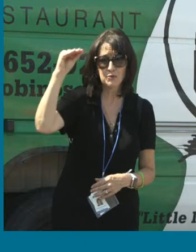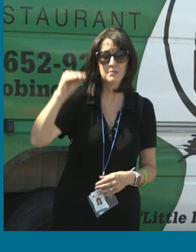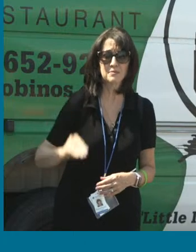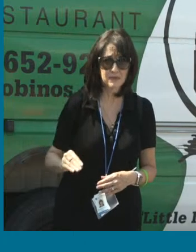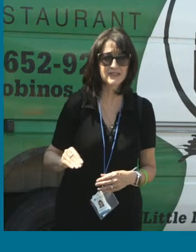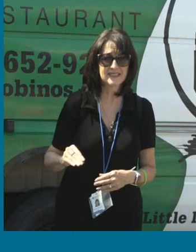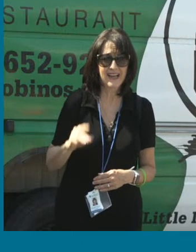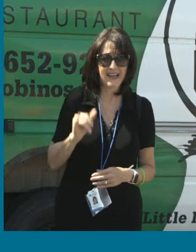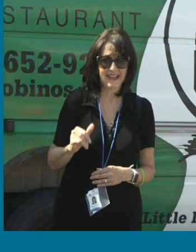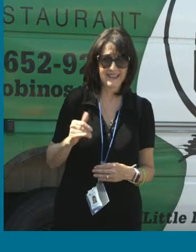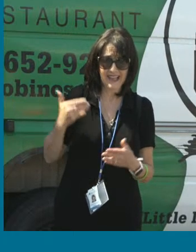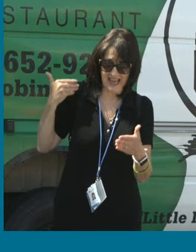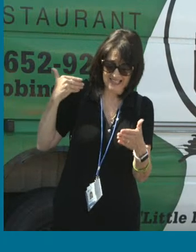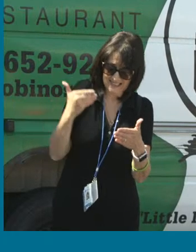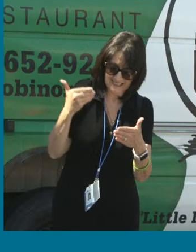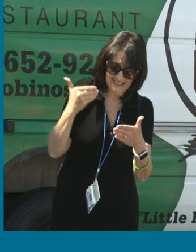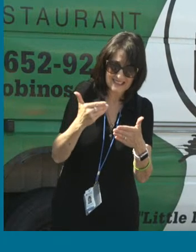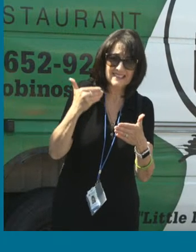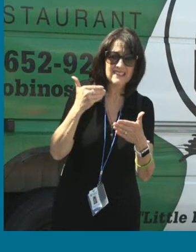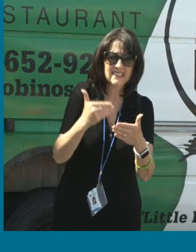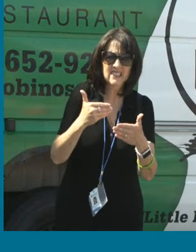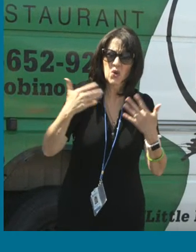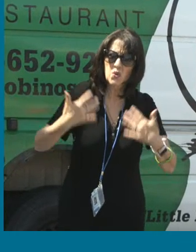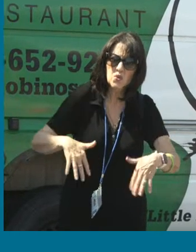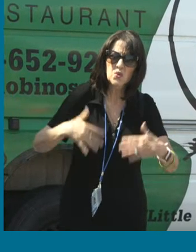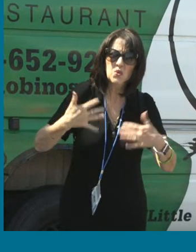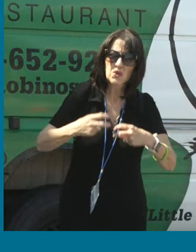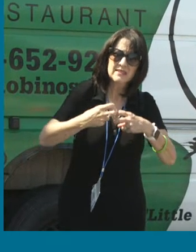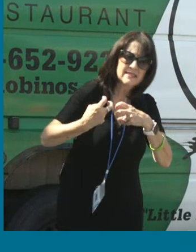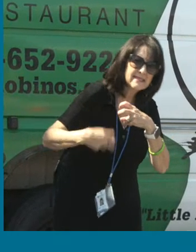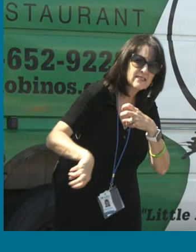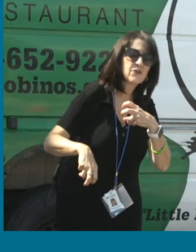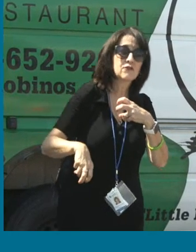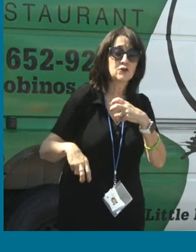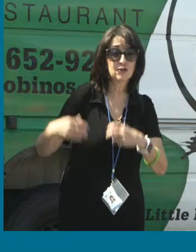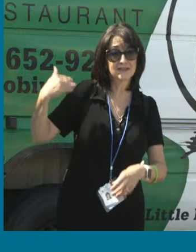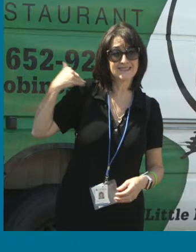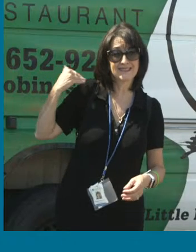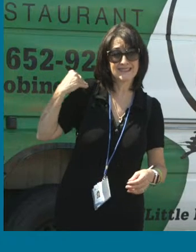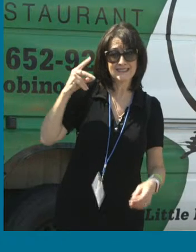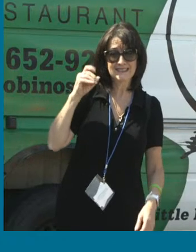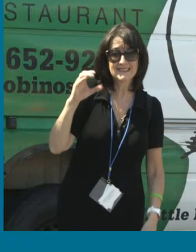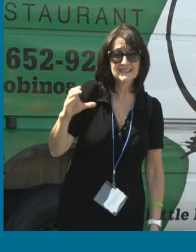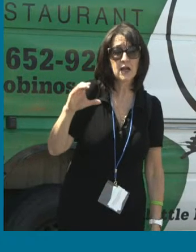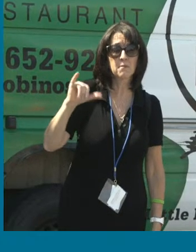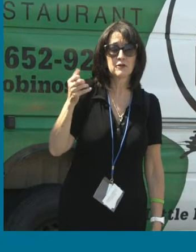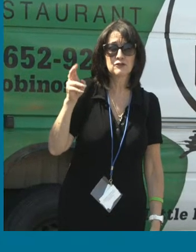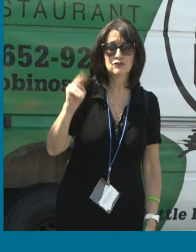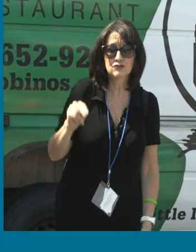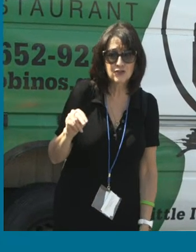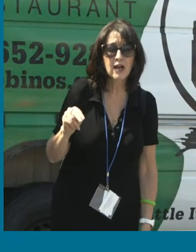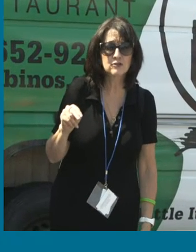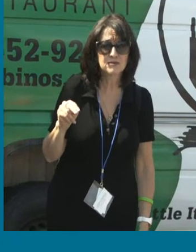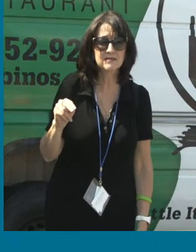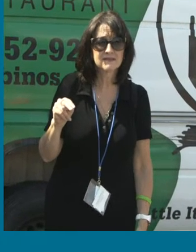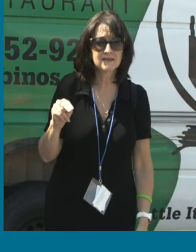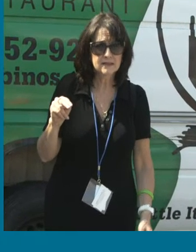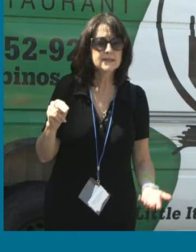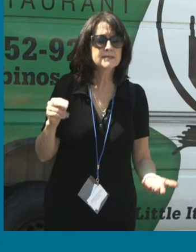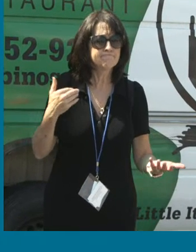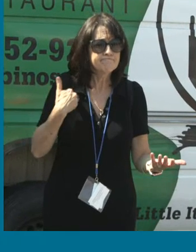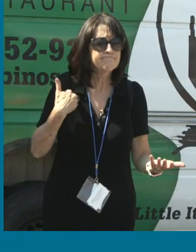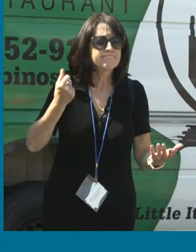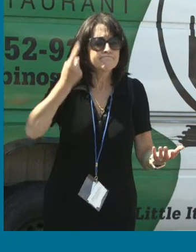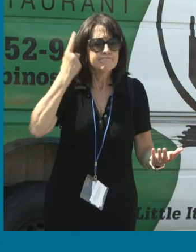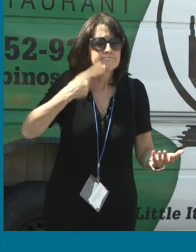mile road has been more difficult than ever. Back in December and January, we had much, much greater demand